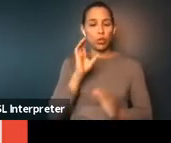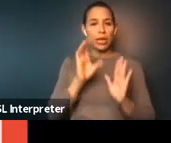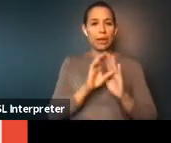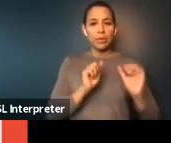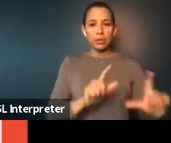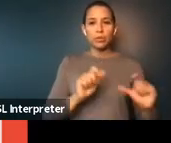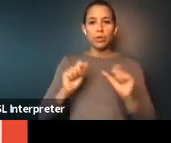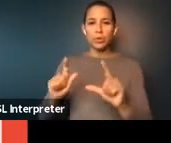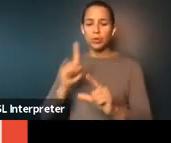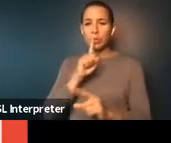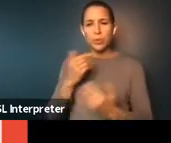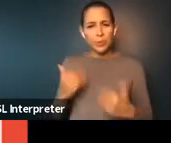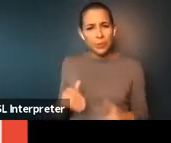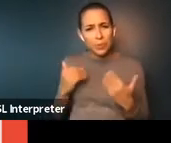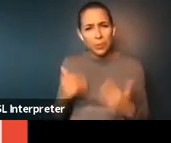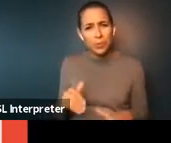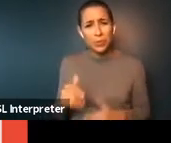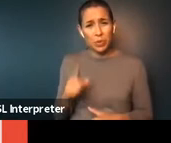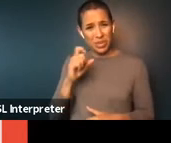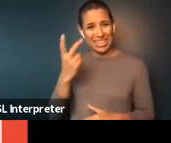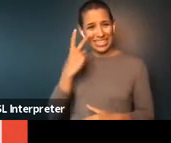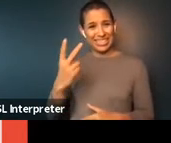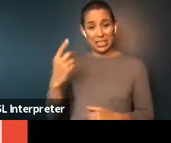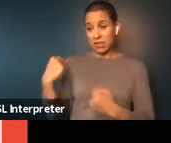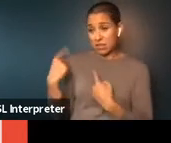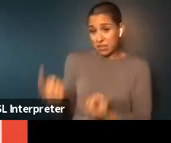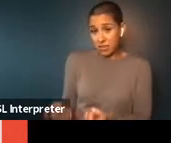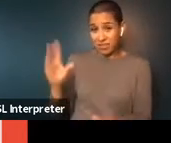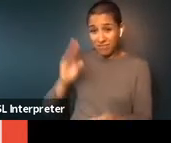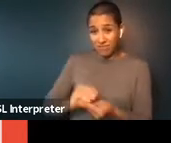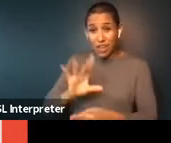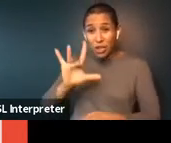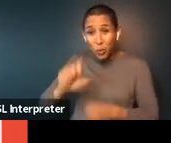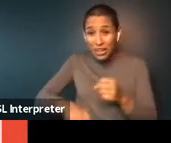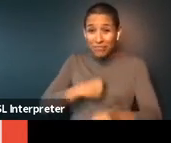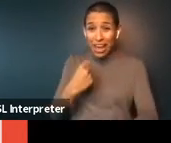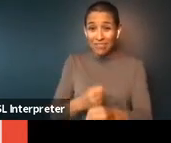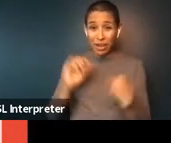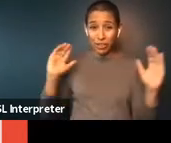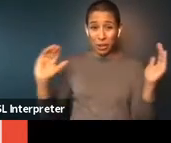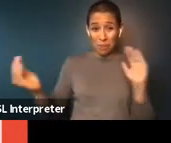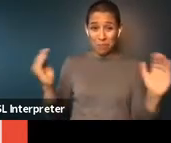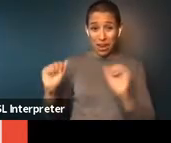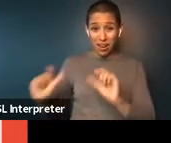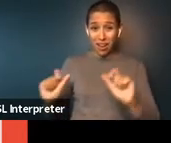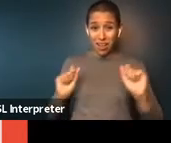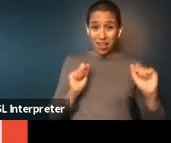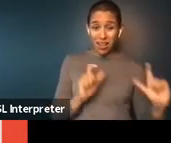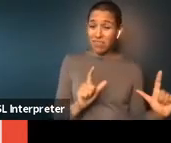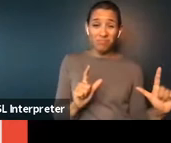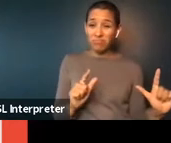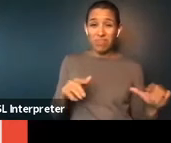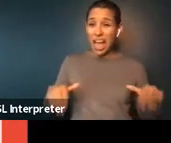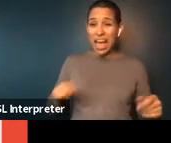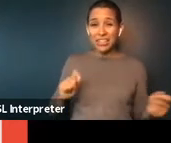example, you see how little has changed, uh, in 25 years of how, um, you know, the category of women